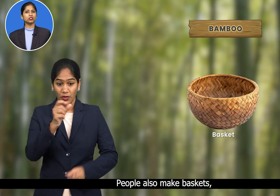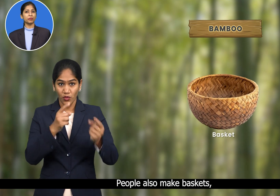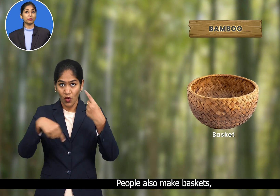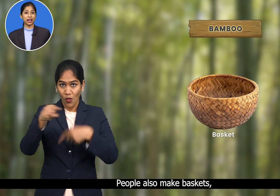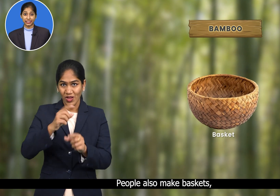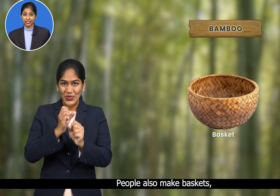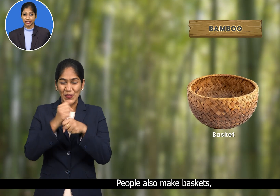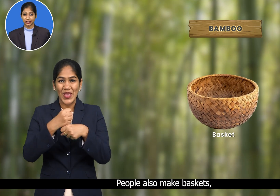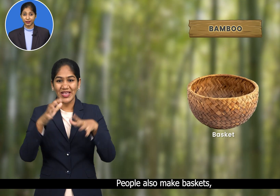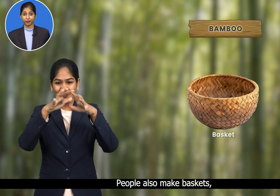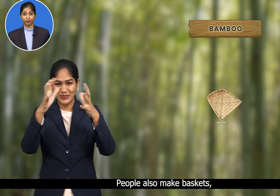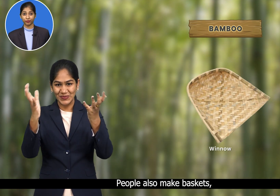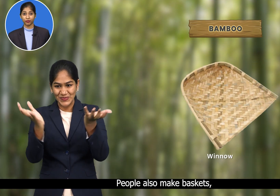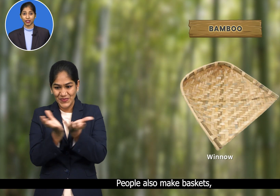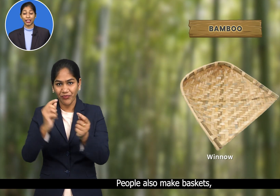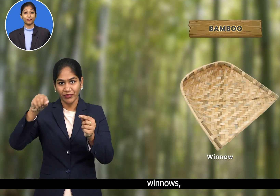People also make baskets,